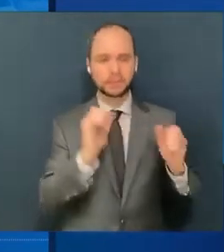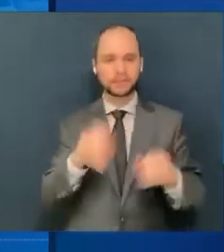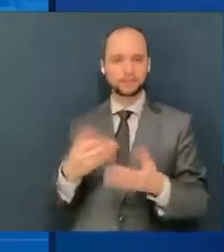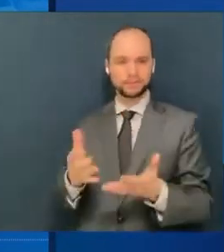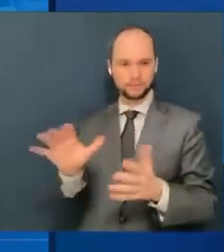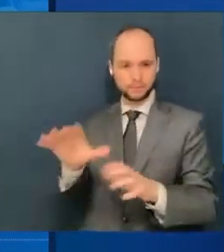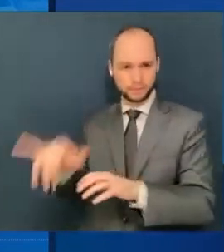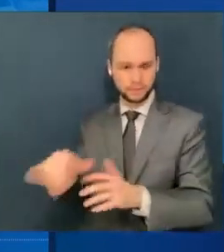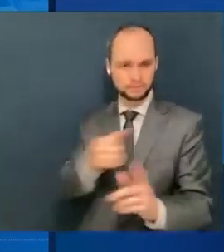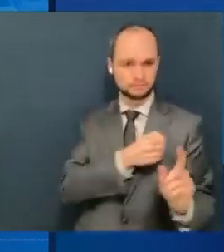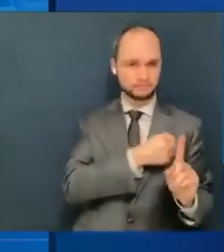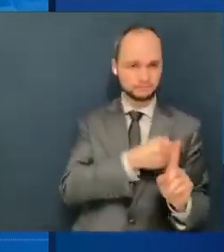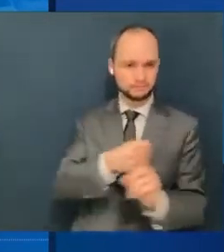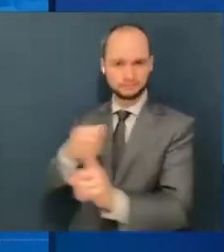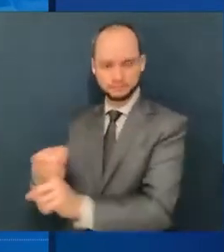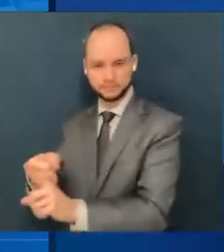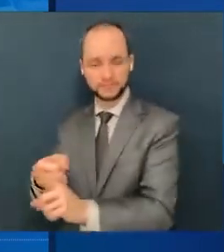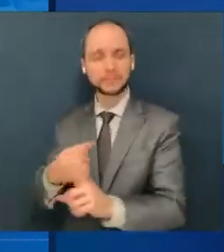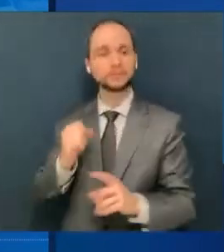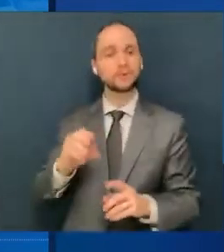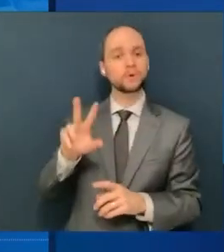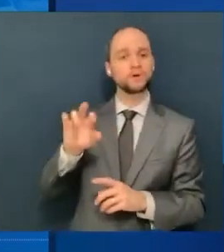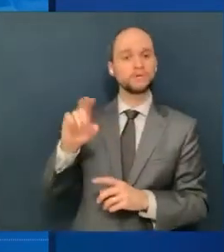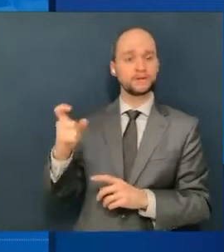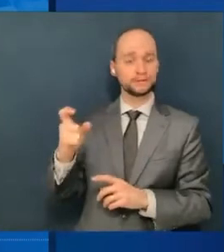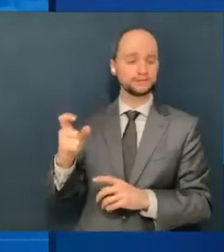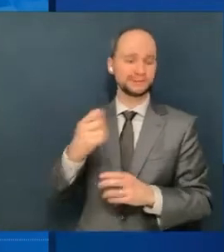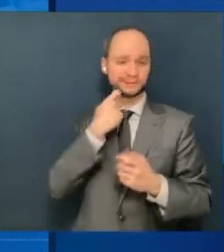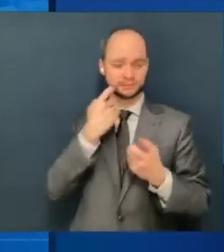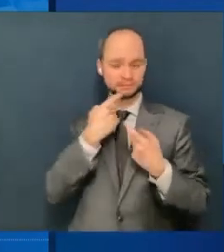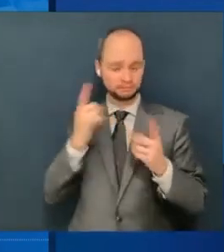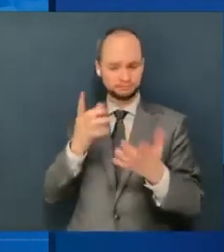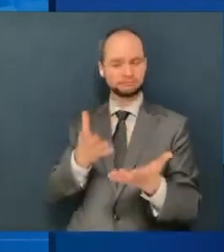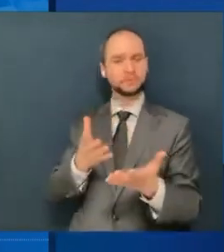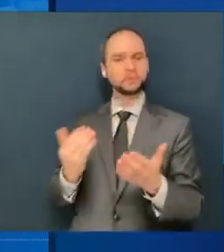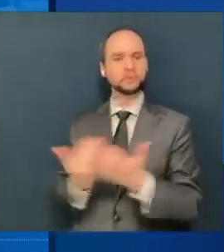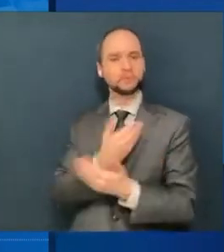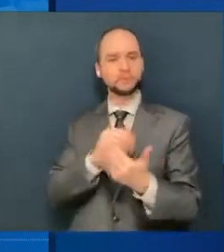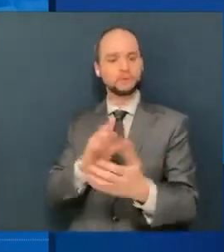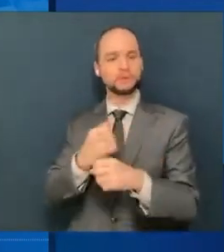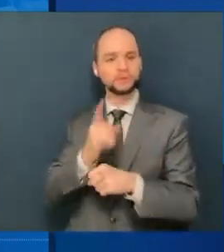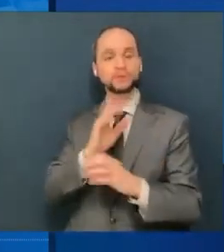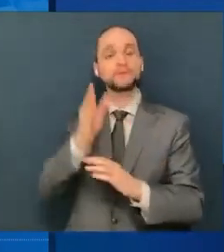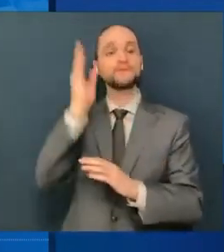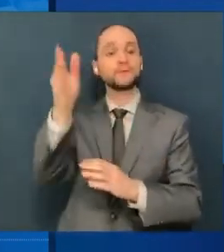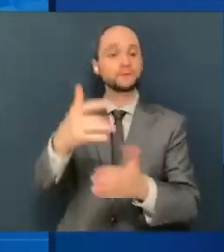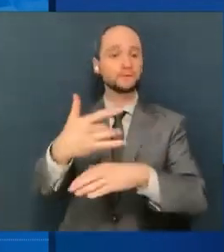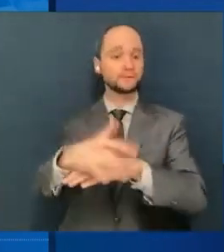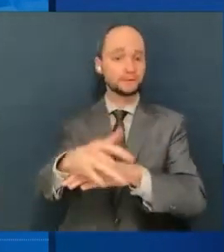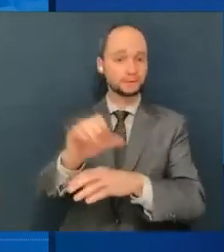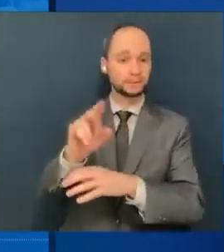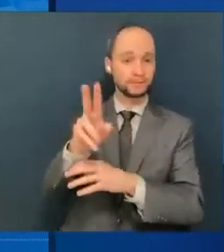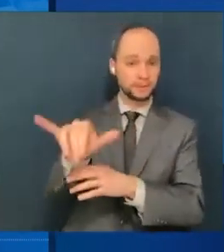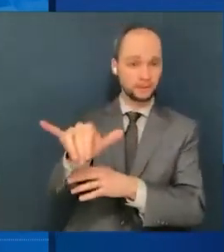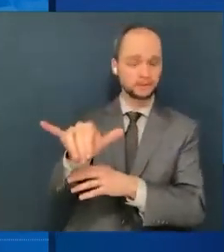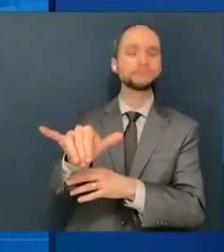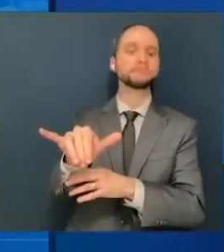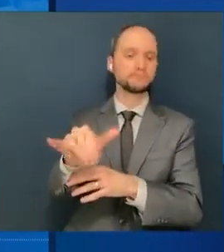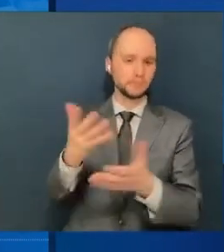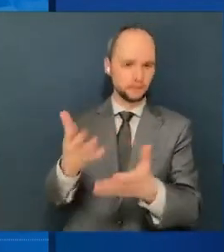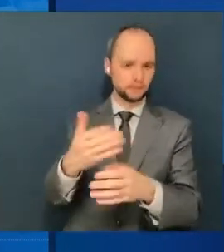to future-proof its supply. This will ensure that if the need arises for additional coverage, boosters, or perhaps